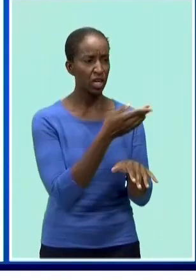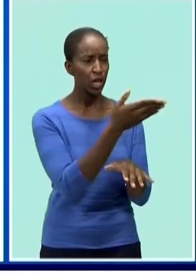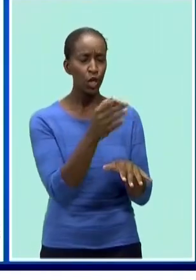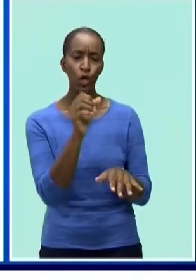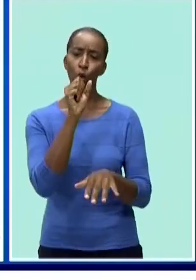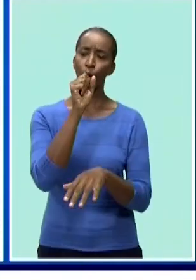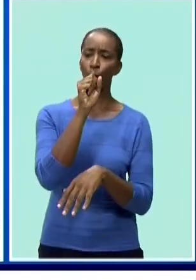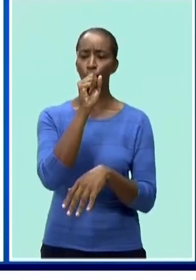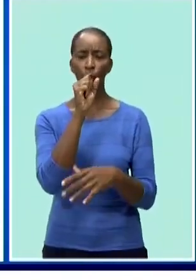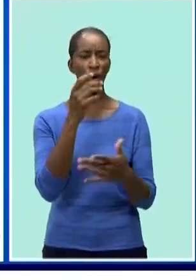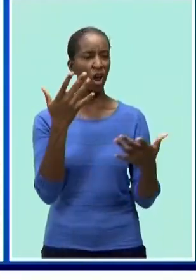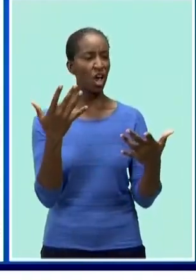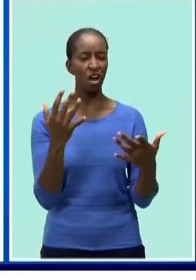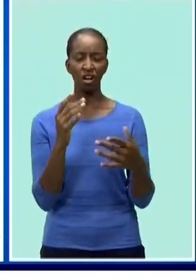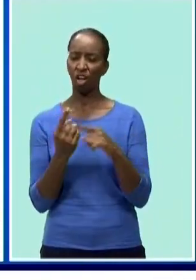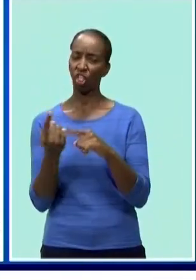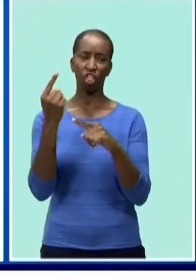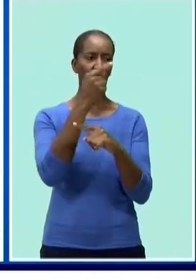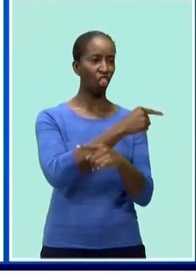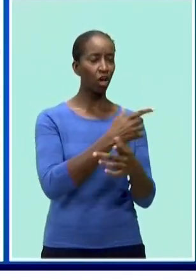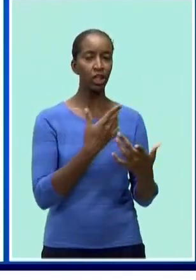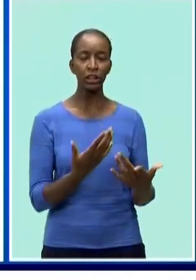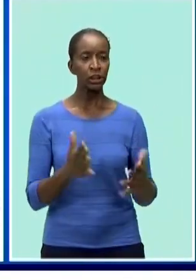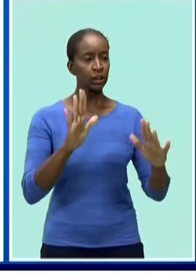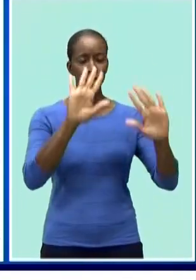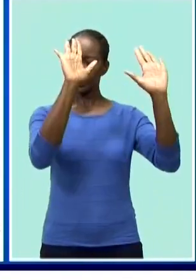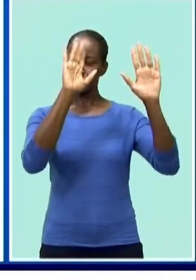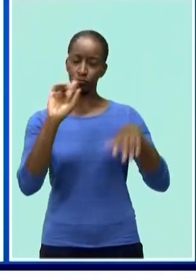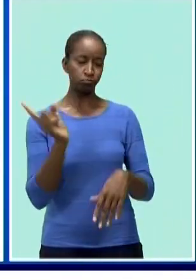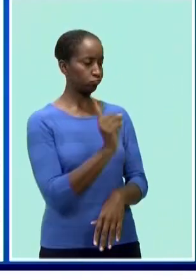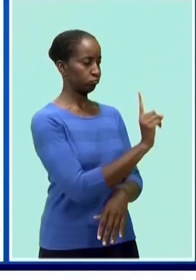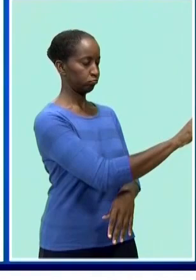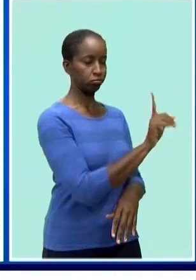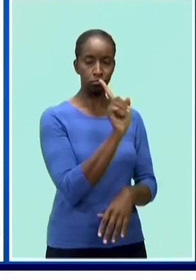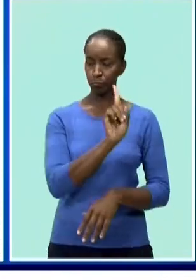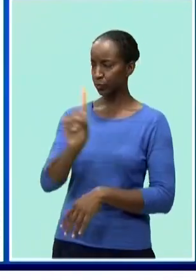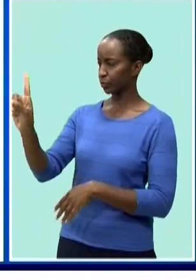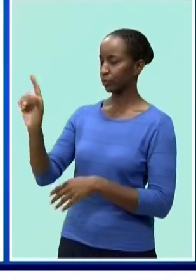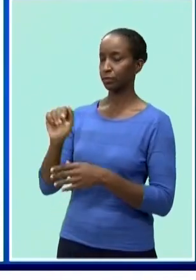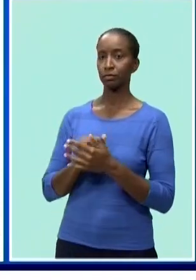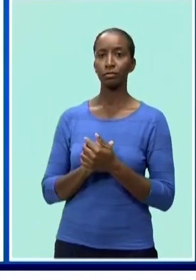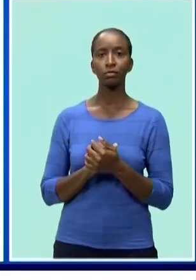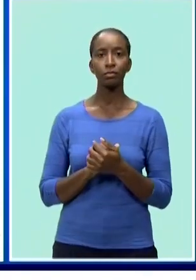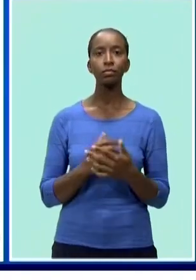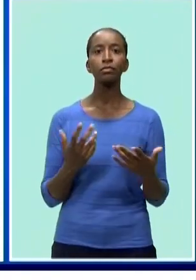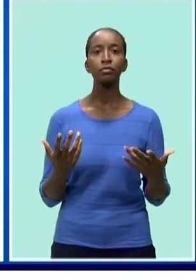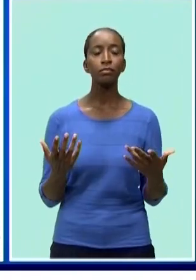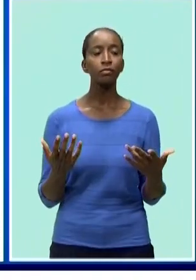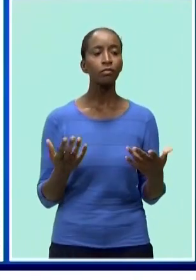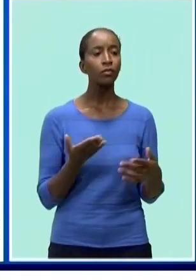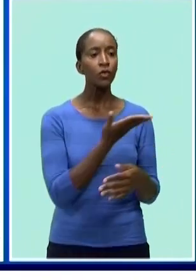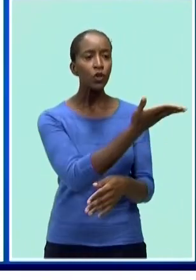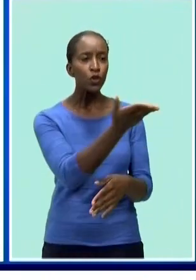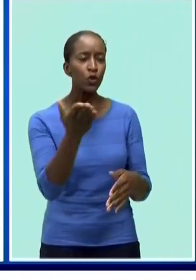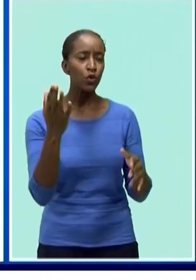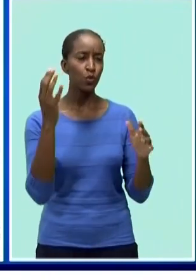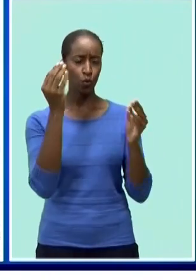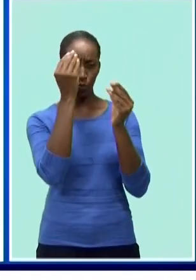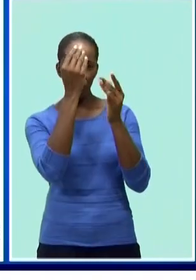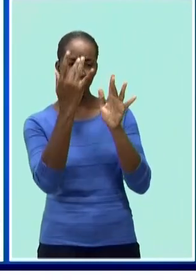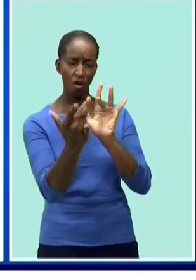concert. Before storming off, Griffith threatened to refuse further comments on national issues. It is the media that contacts me. I get over